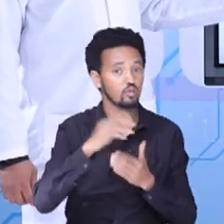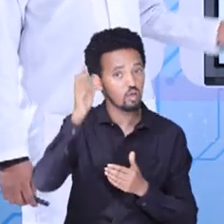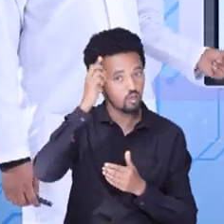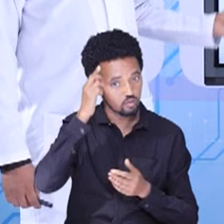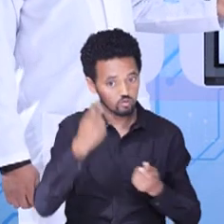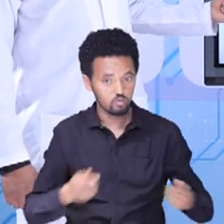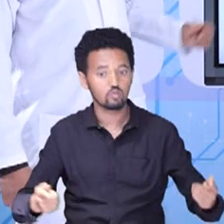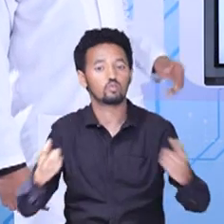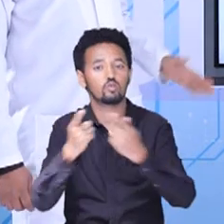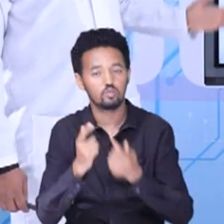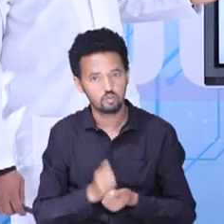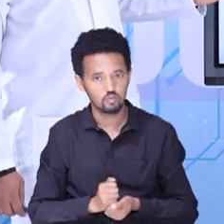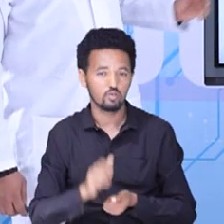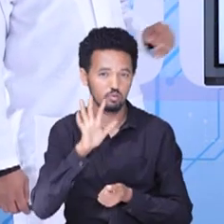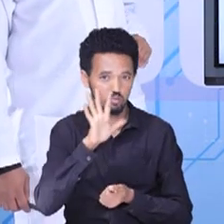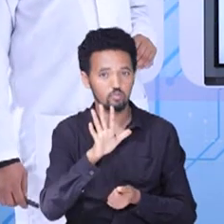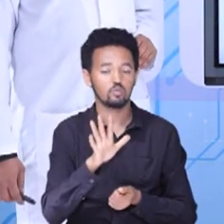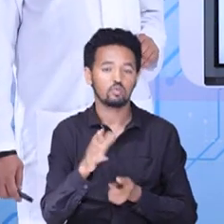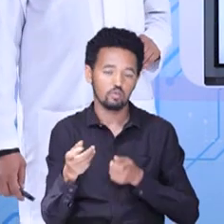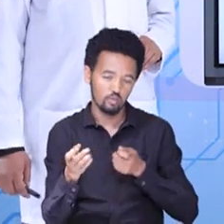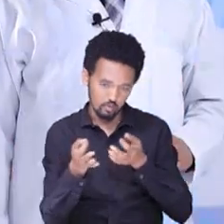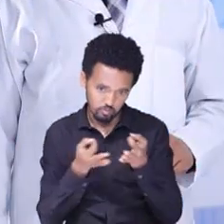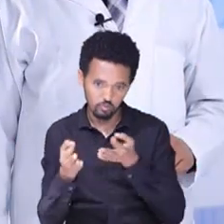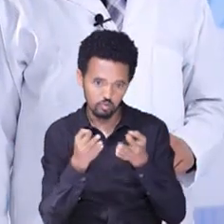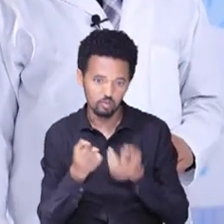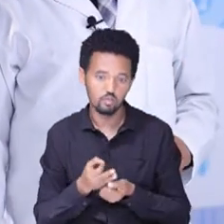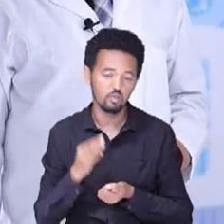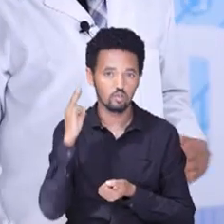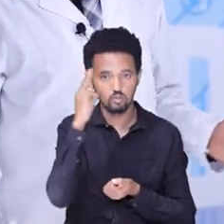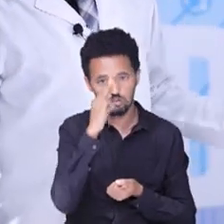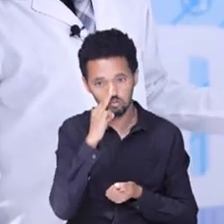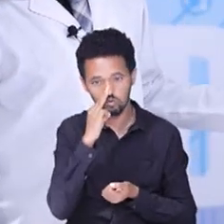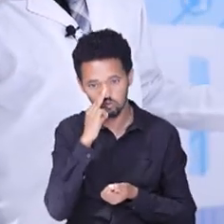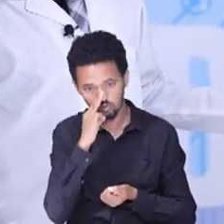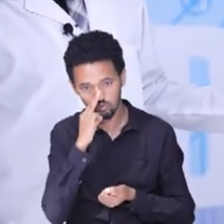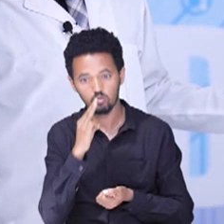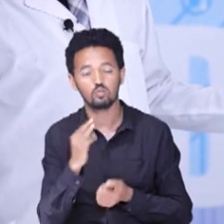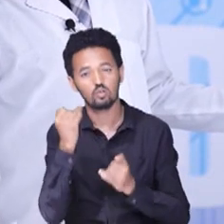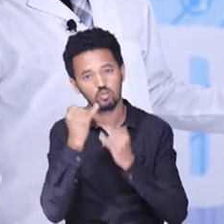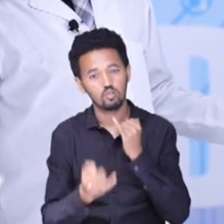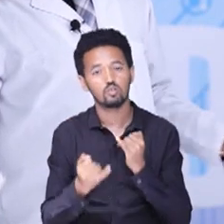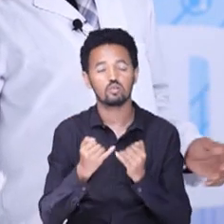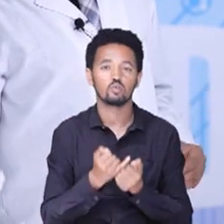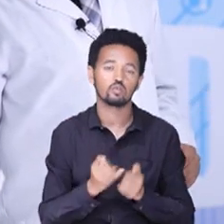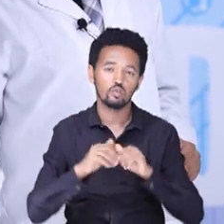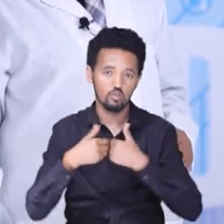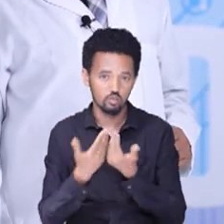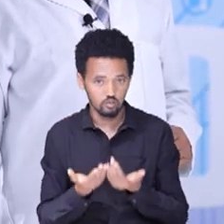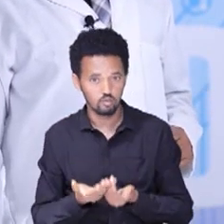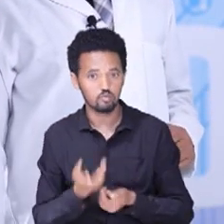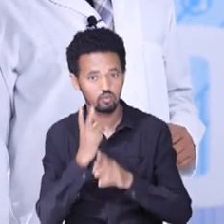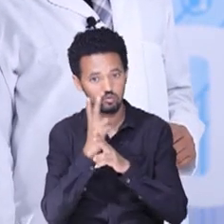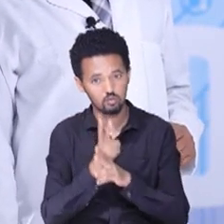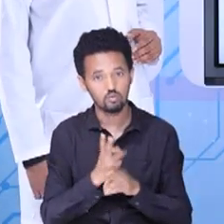Selassie regime. The fifth one, explain about Etio-Somali conflict. The last one, how the attempt